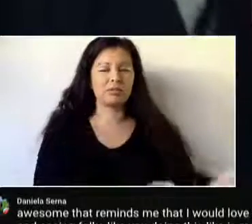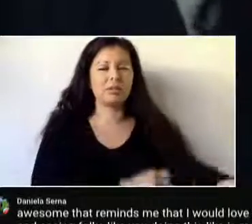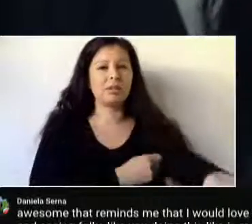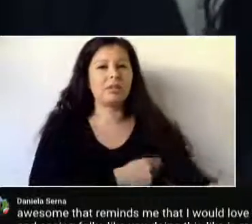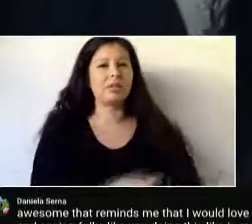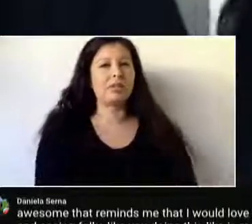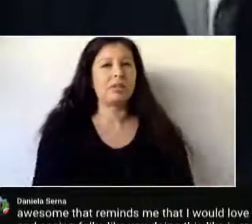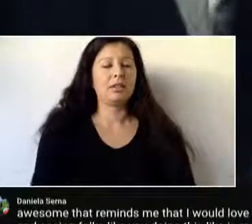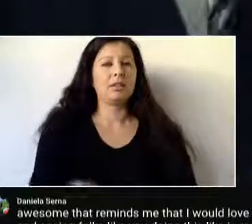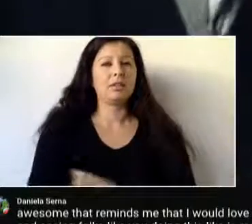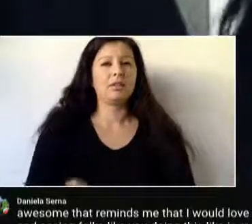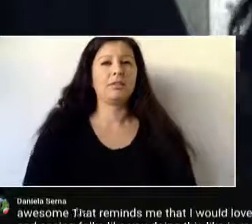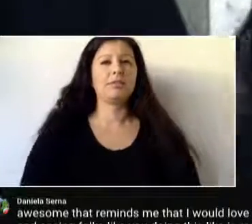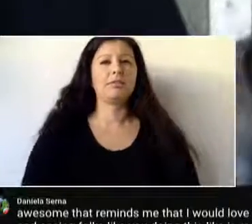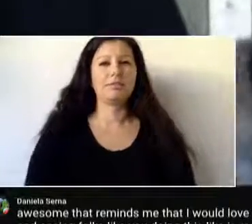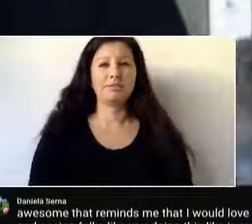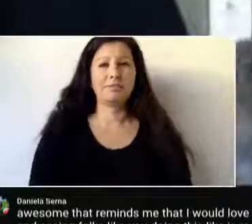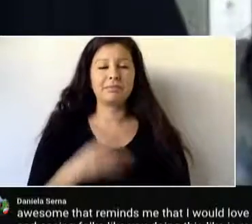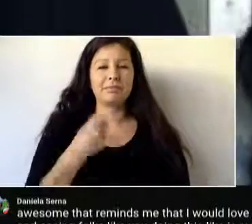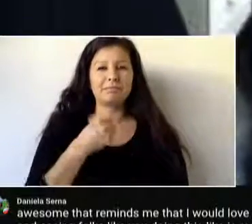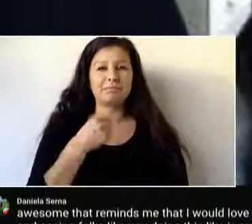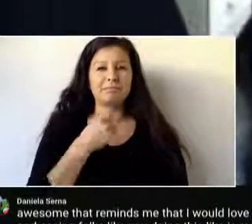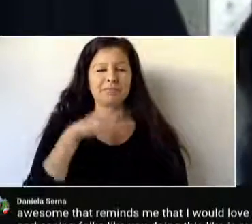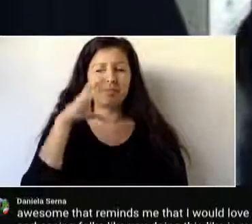and mostly advertising, but